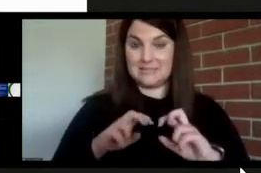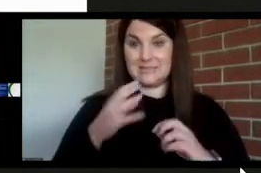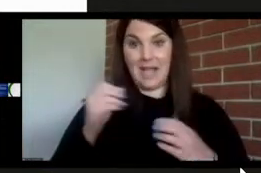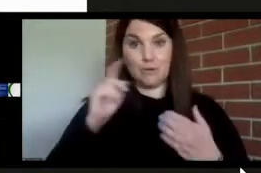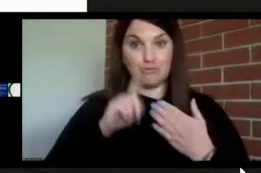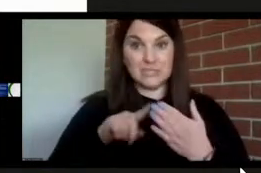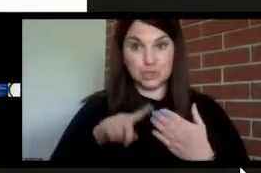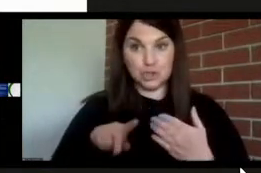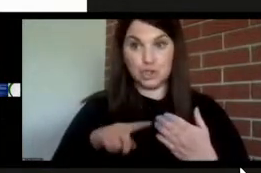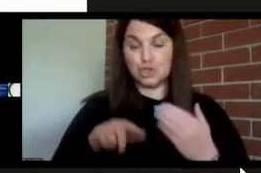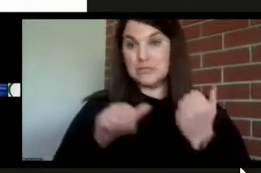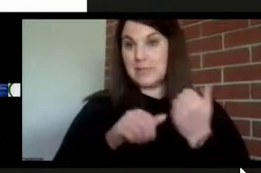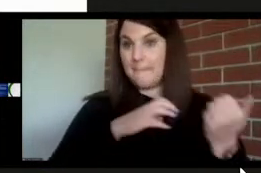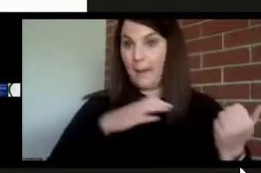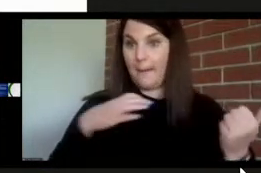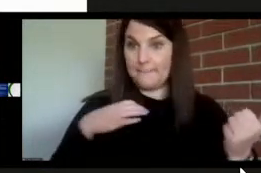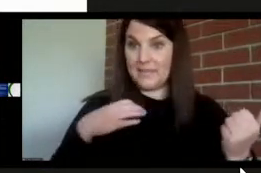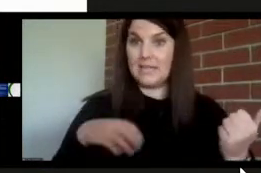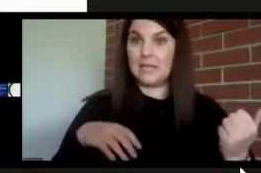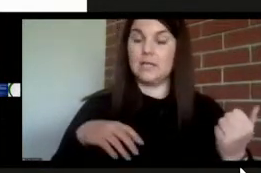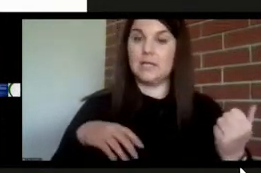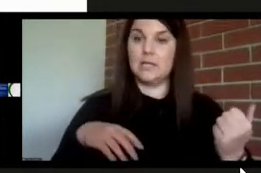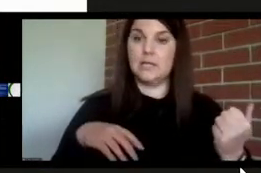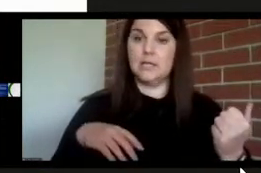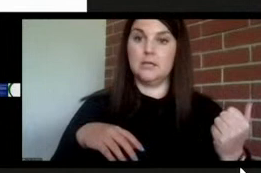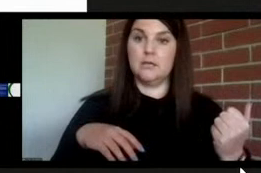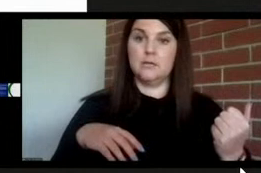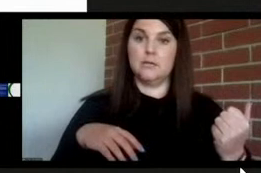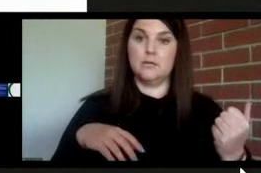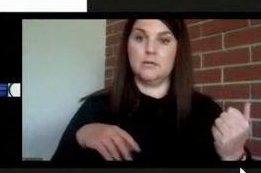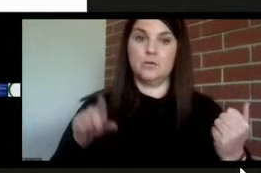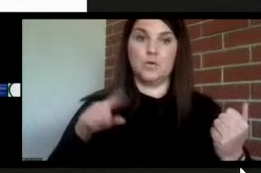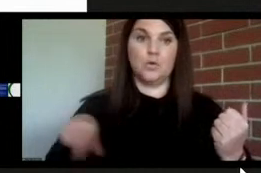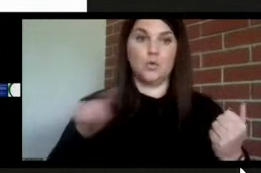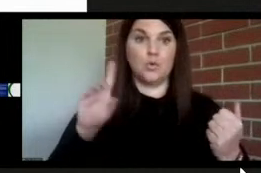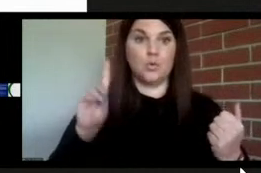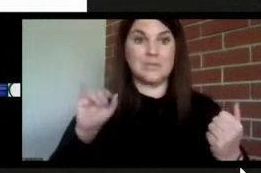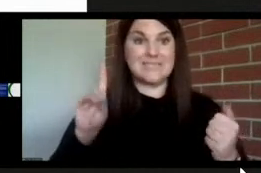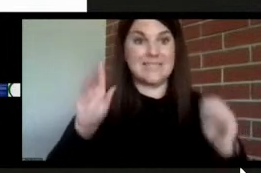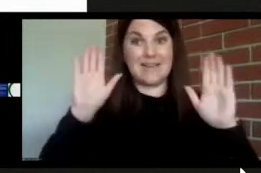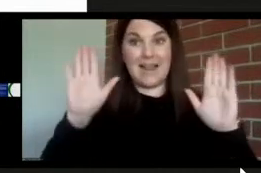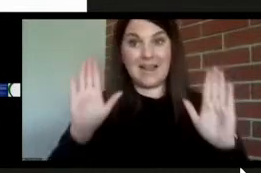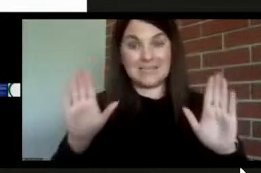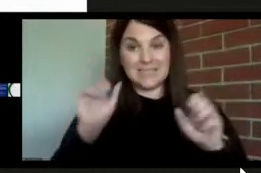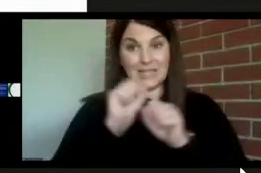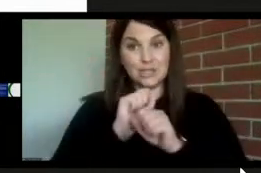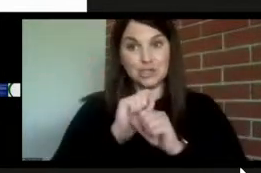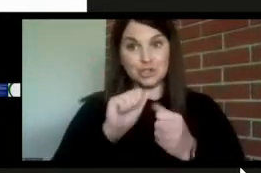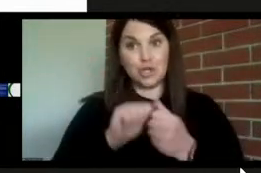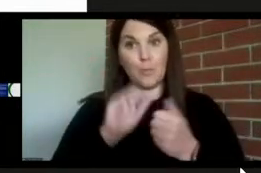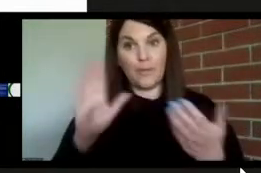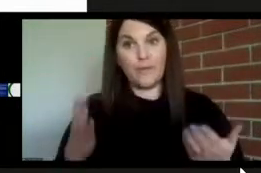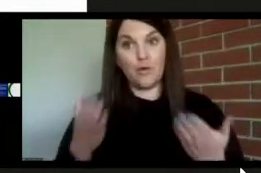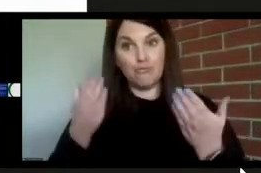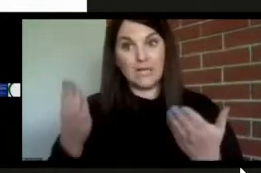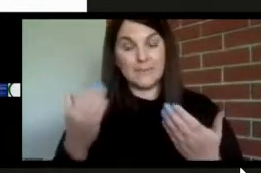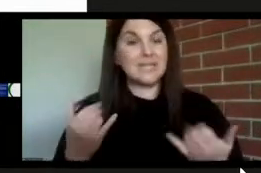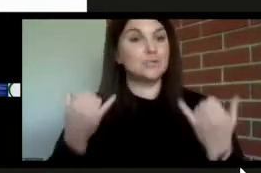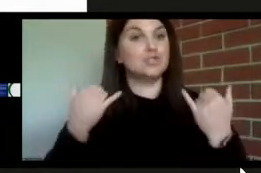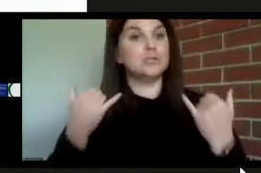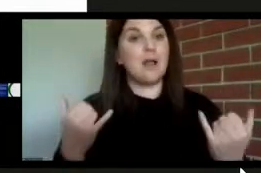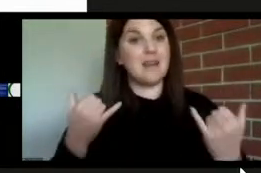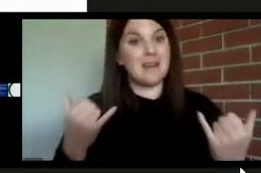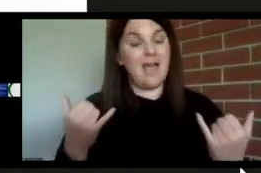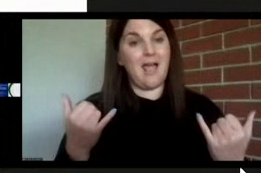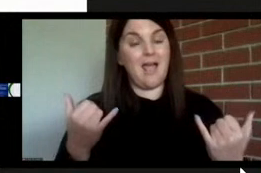research subcommittee. You did an excellent job with the recommendations, and now I